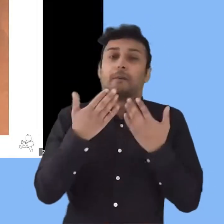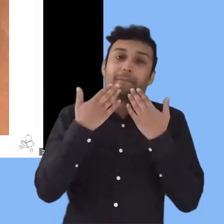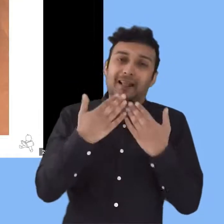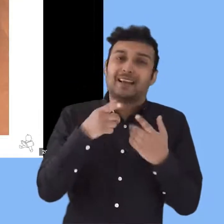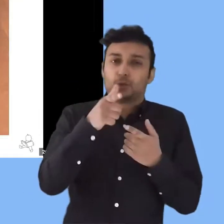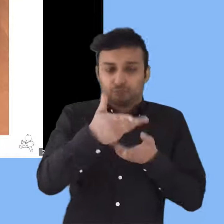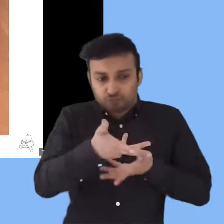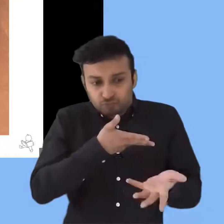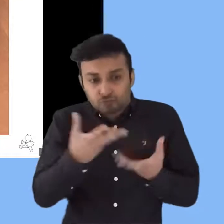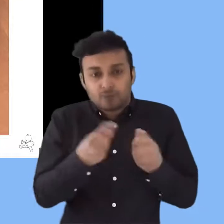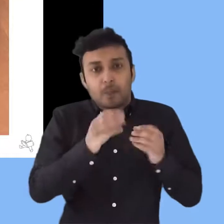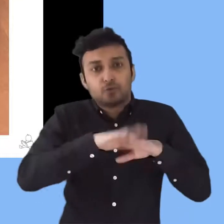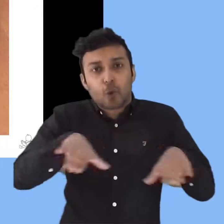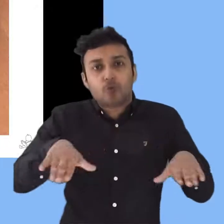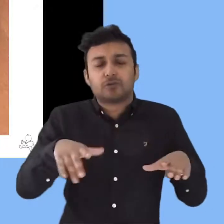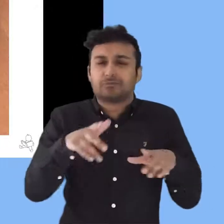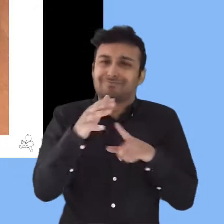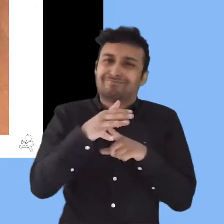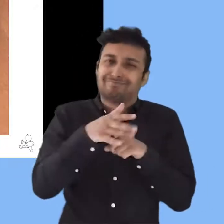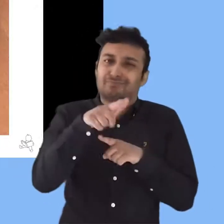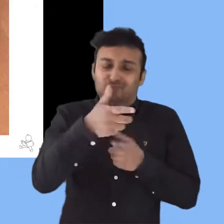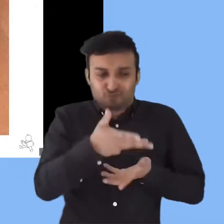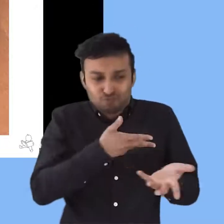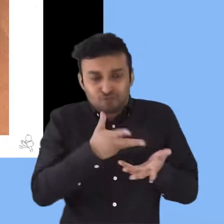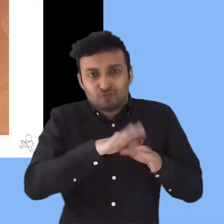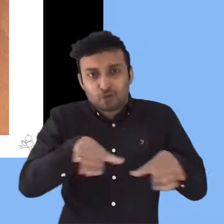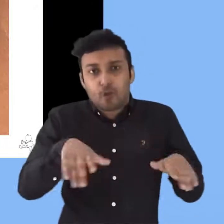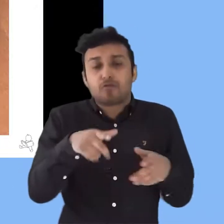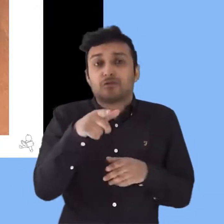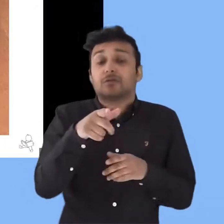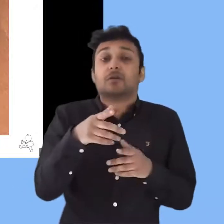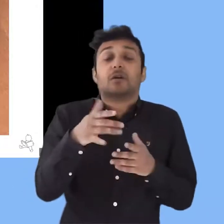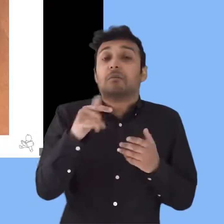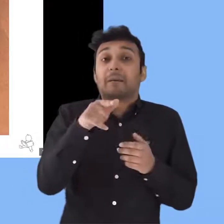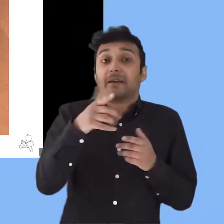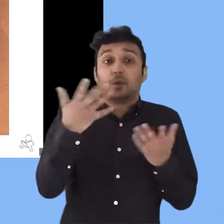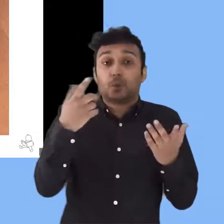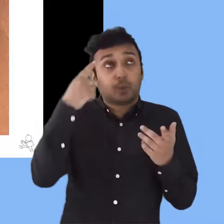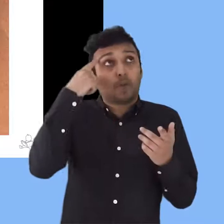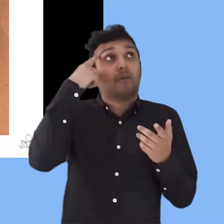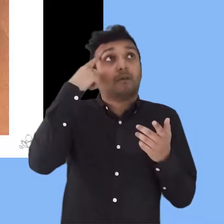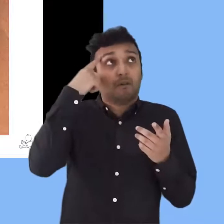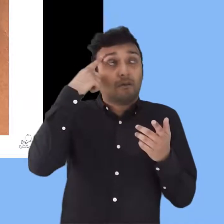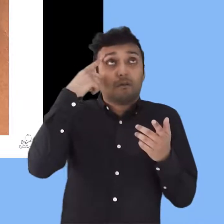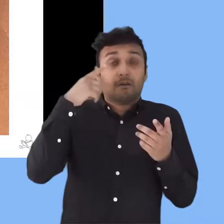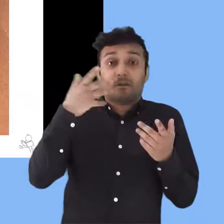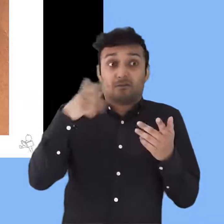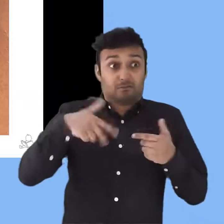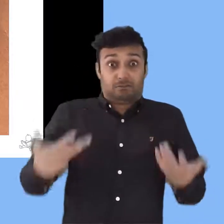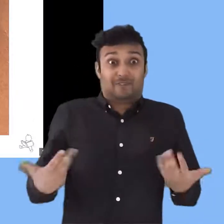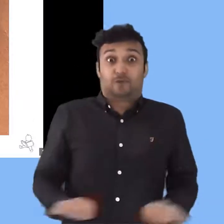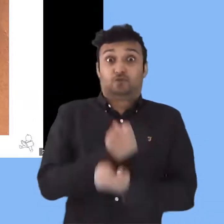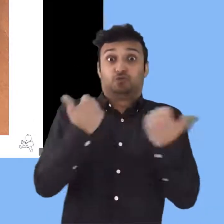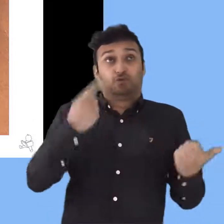to the children. And if you take one thing away from this presentation is that just go away and talk to them themselves. This is a